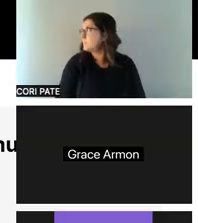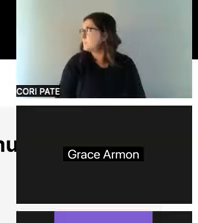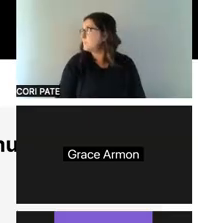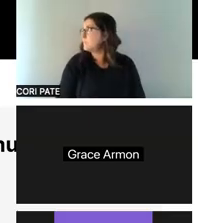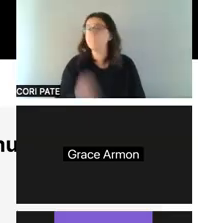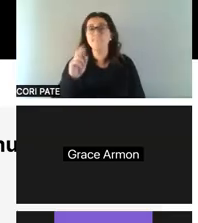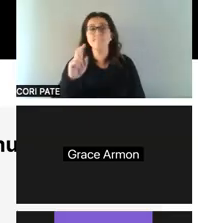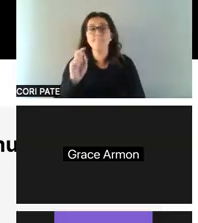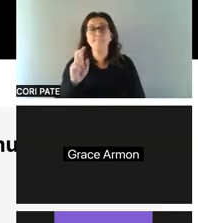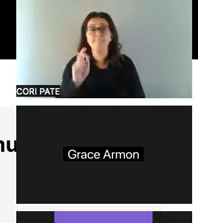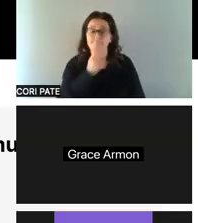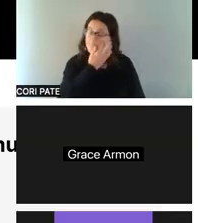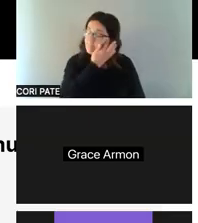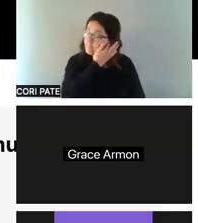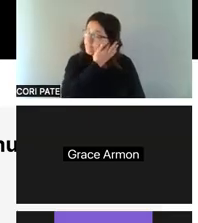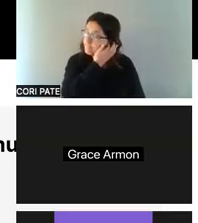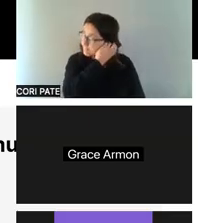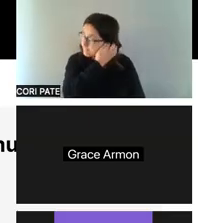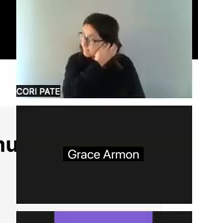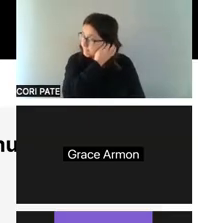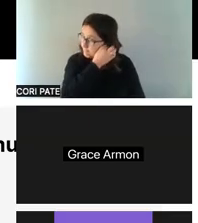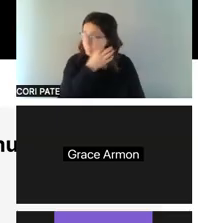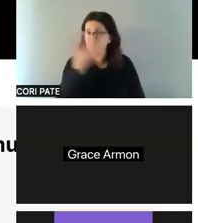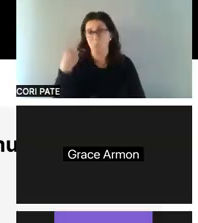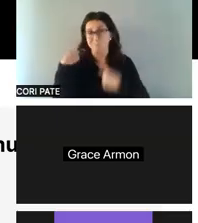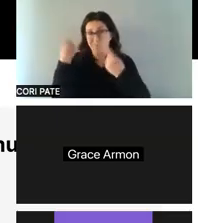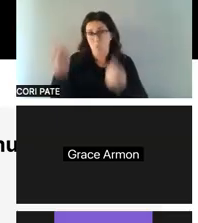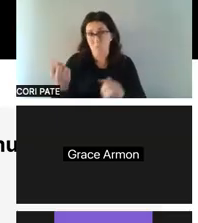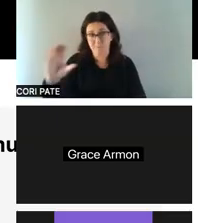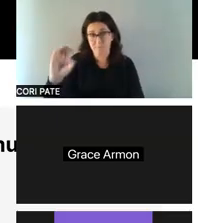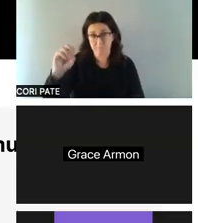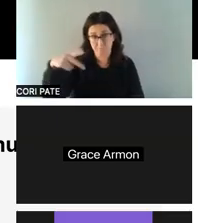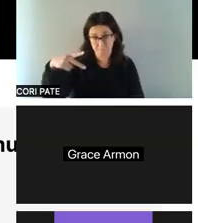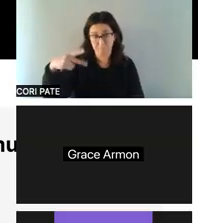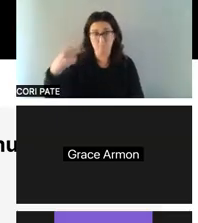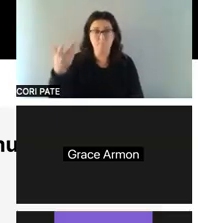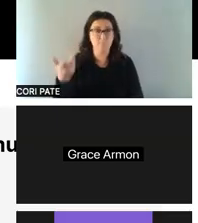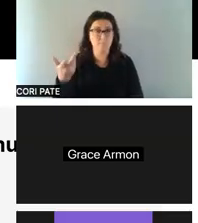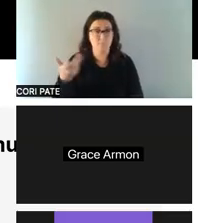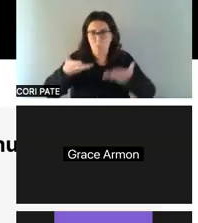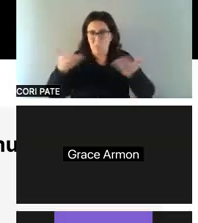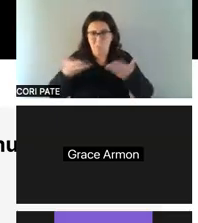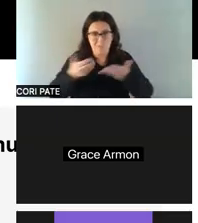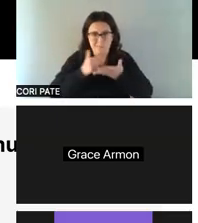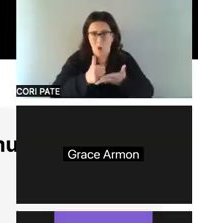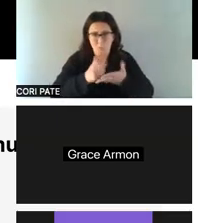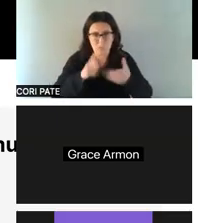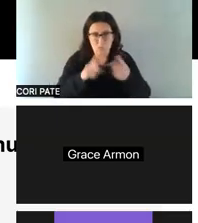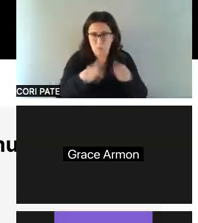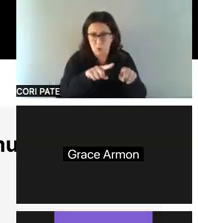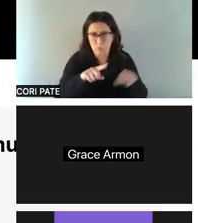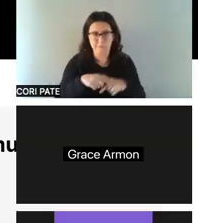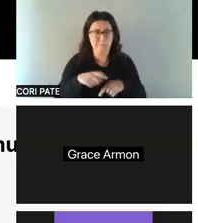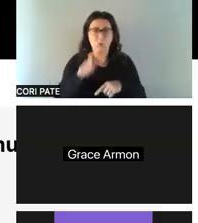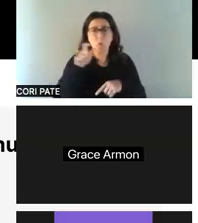Okay, so based on the community of practices so far, what has been helpful? These are just, you don't have to pick